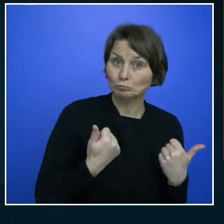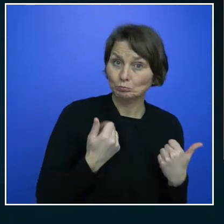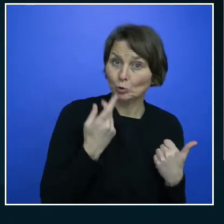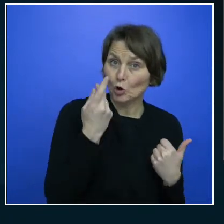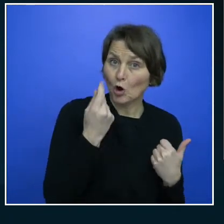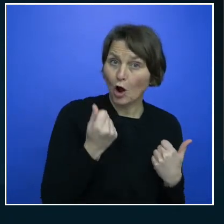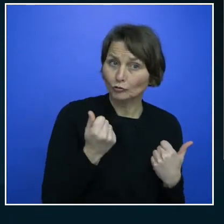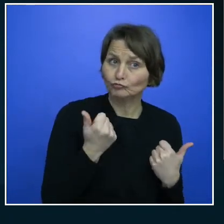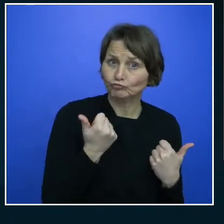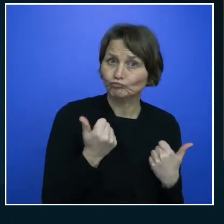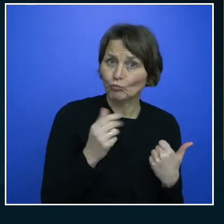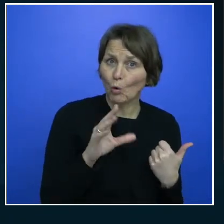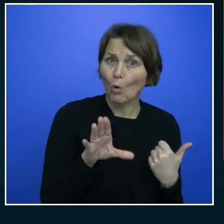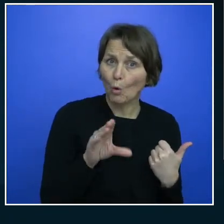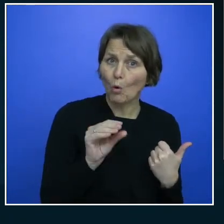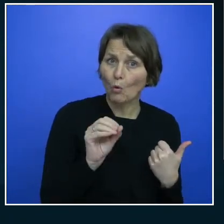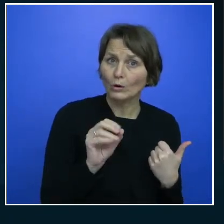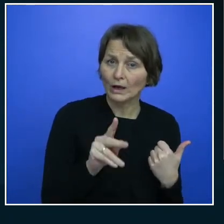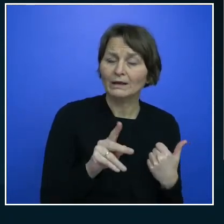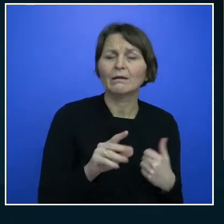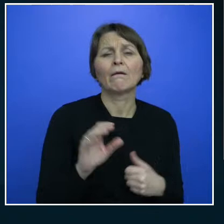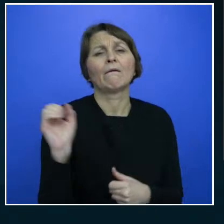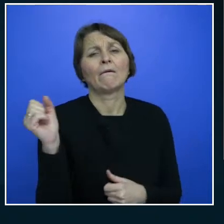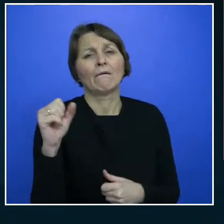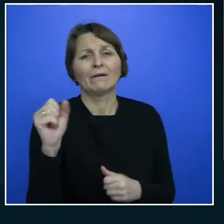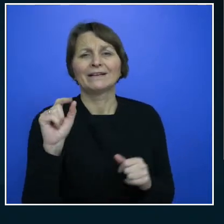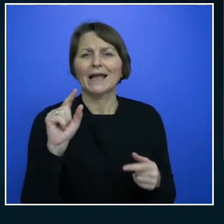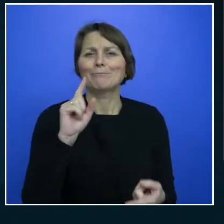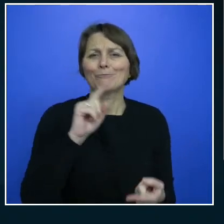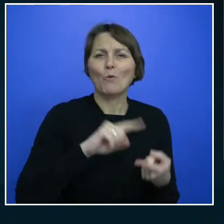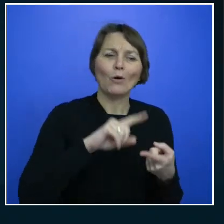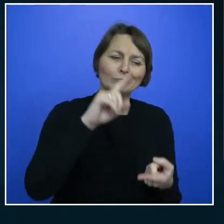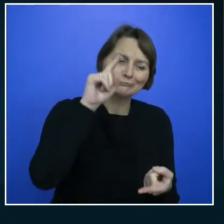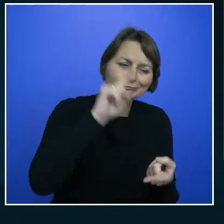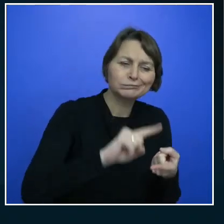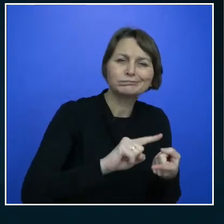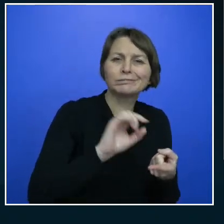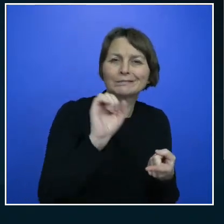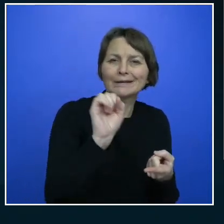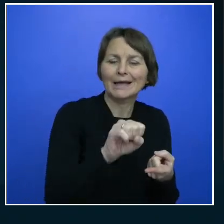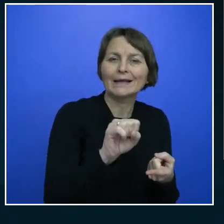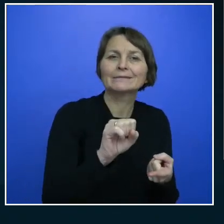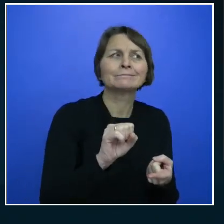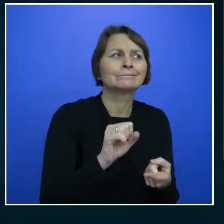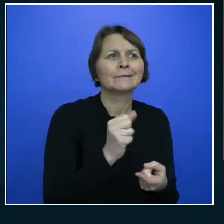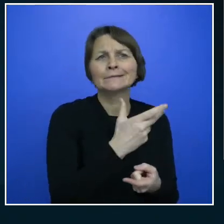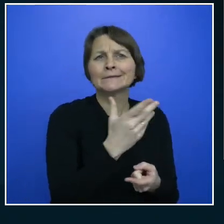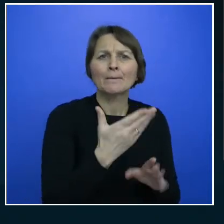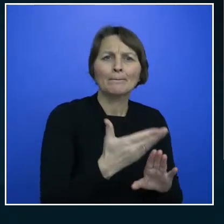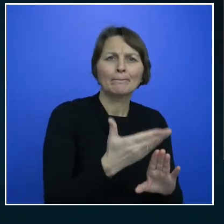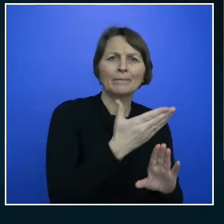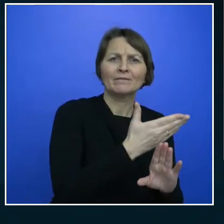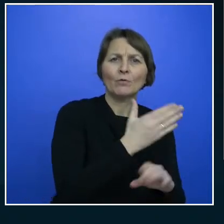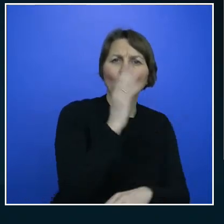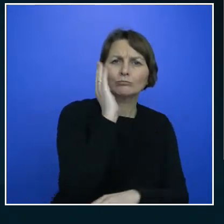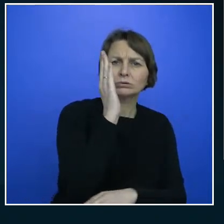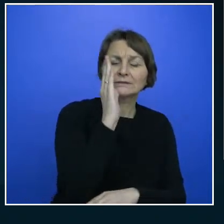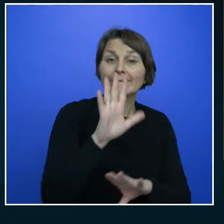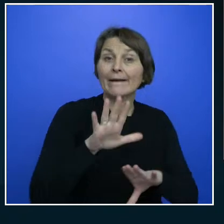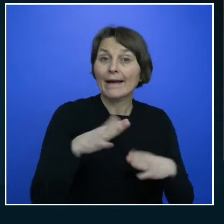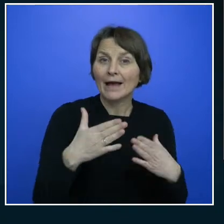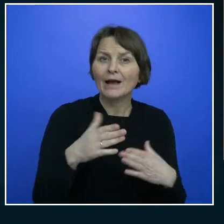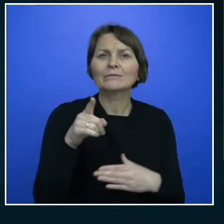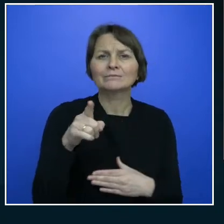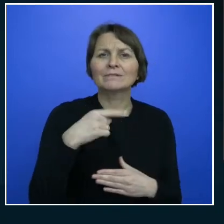Yeah, you can do it cheaper. Also, other people did sessions about it. When you do it on an Azure